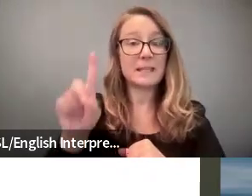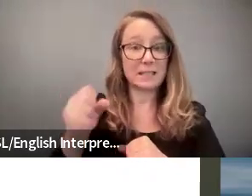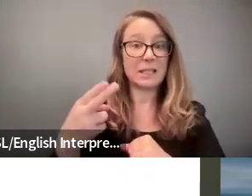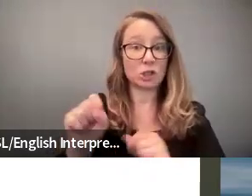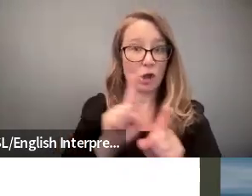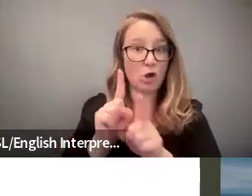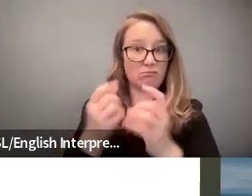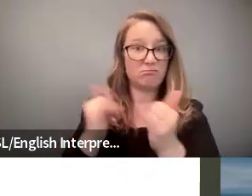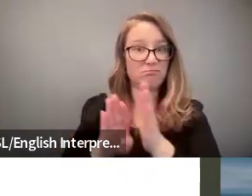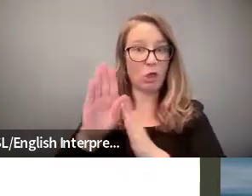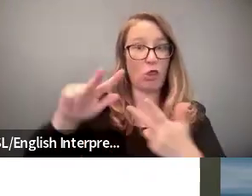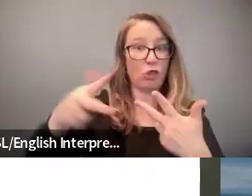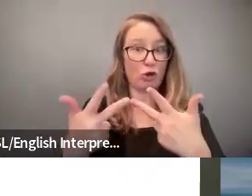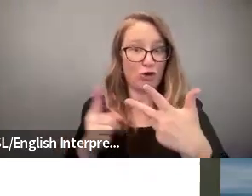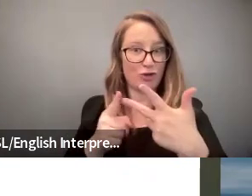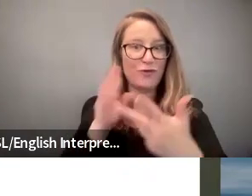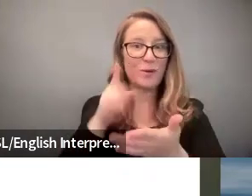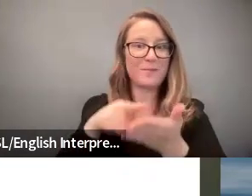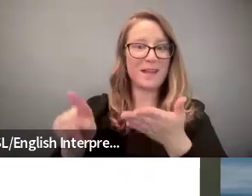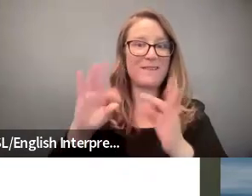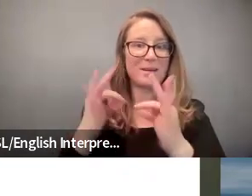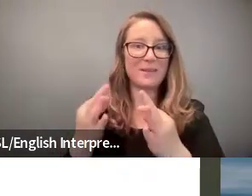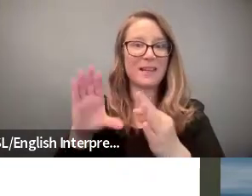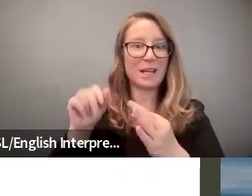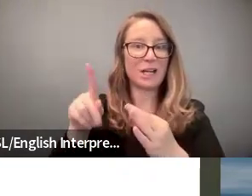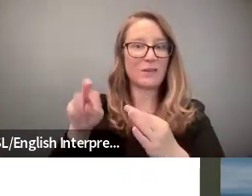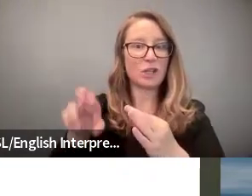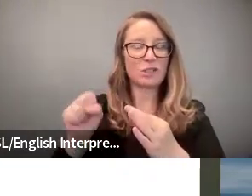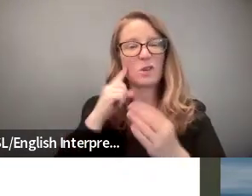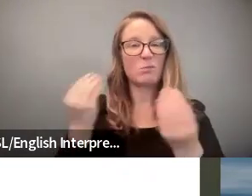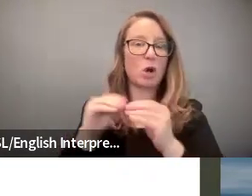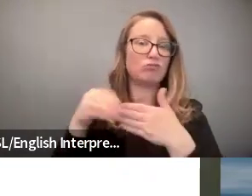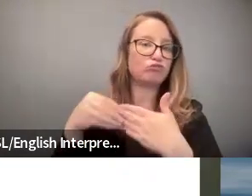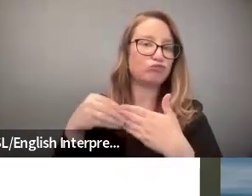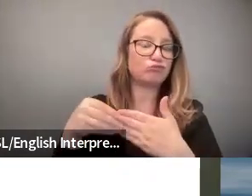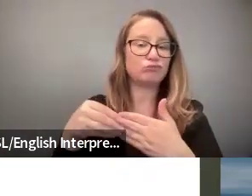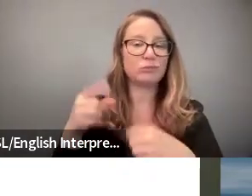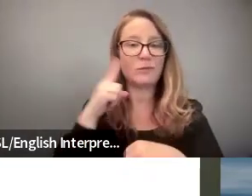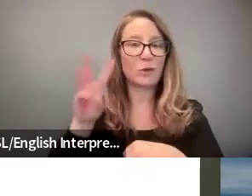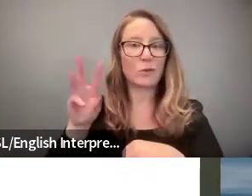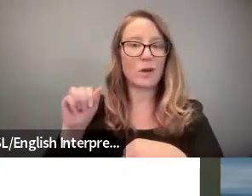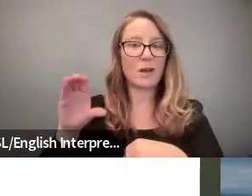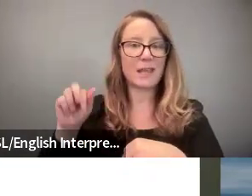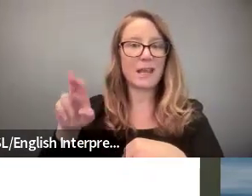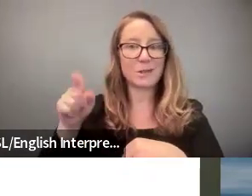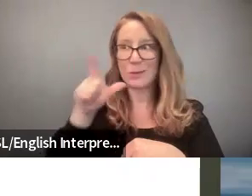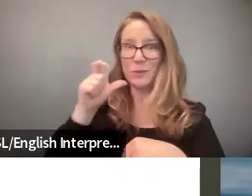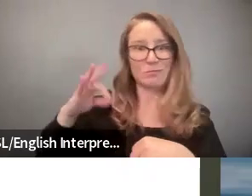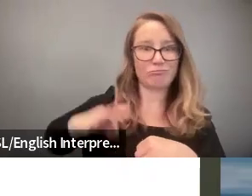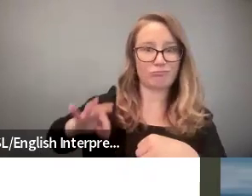also developing a third option to pay family and caregivers to provide more flexibility to WACARE's beneficiaries.